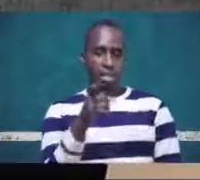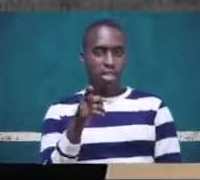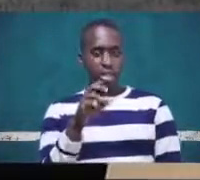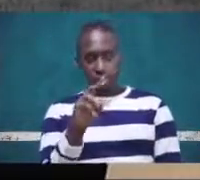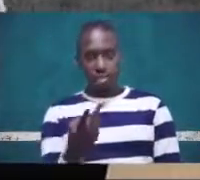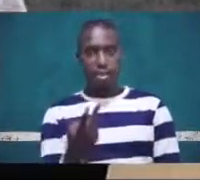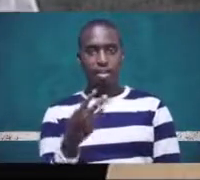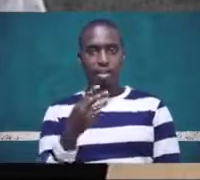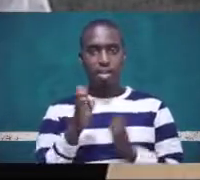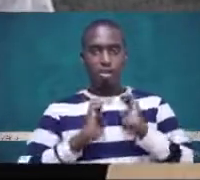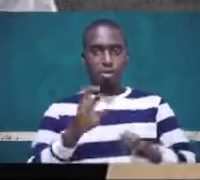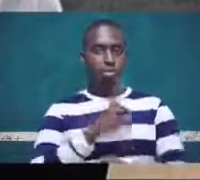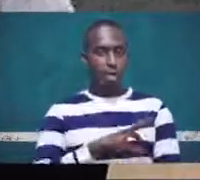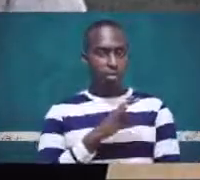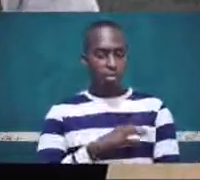economic benefit,